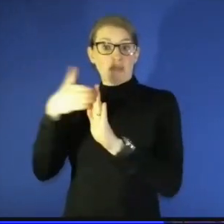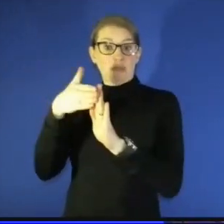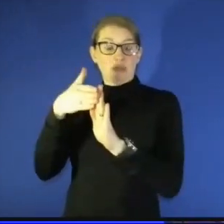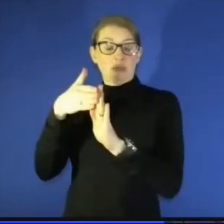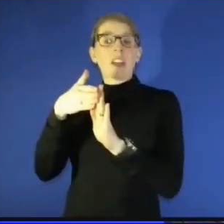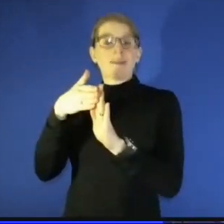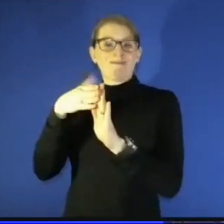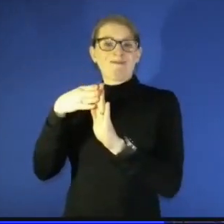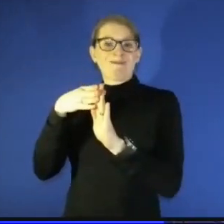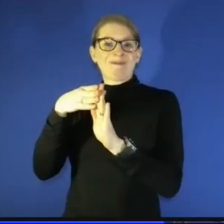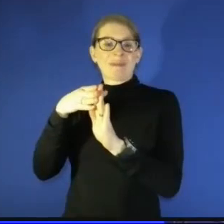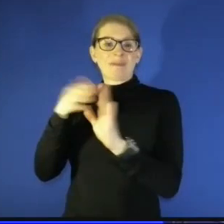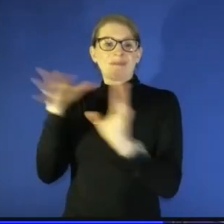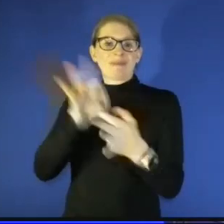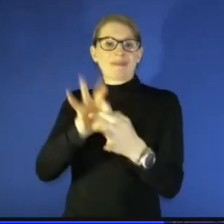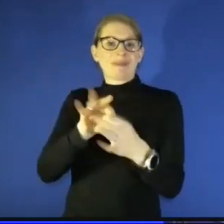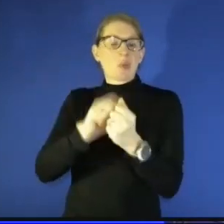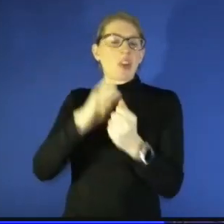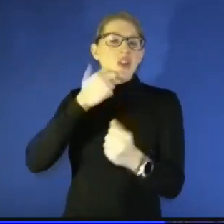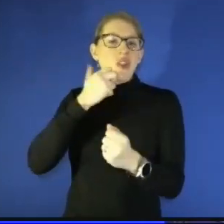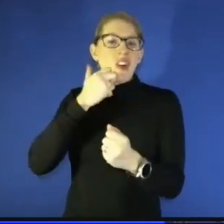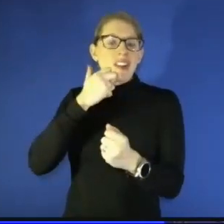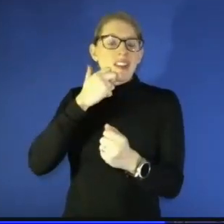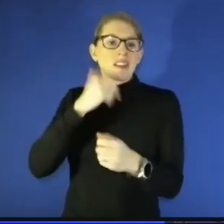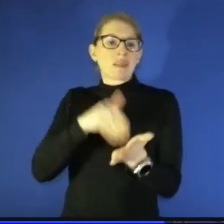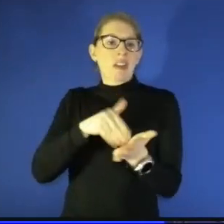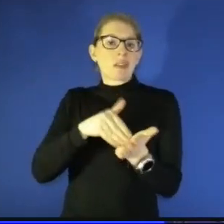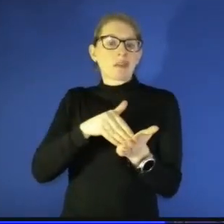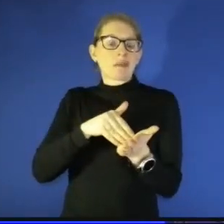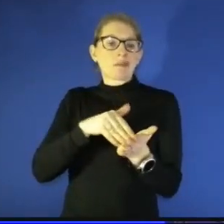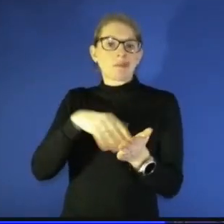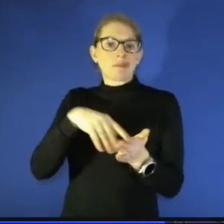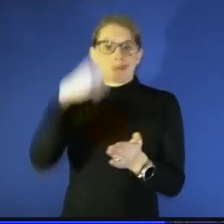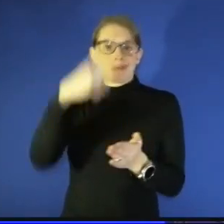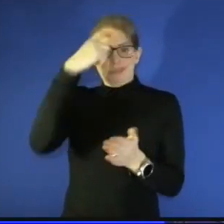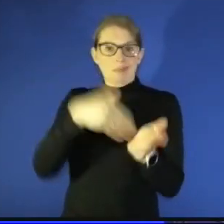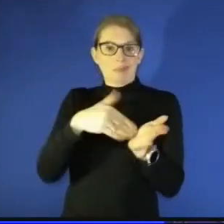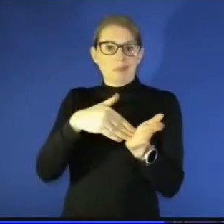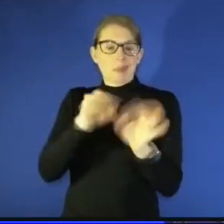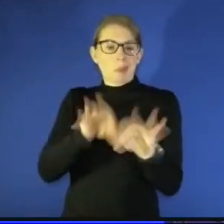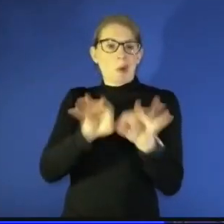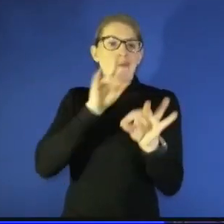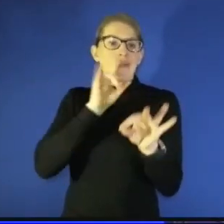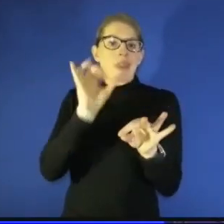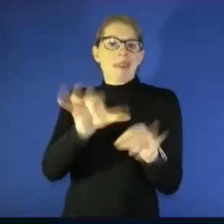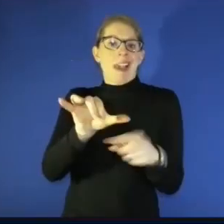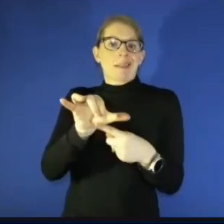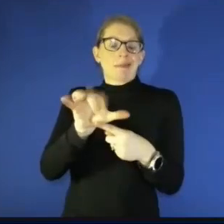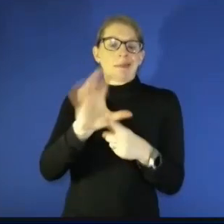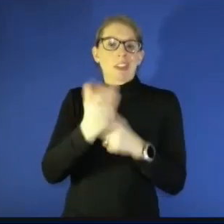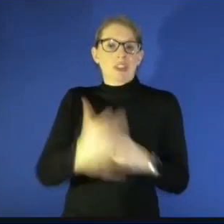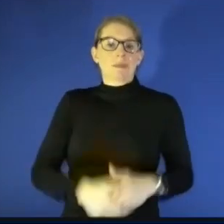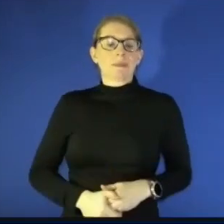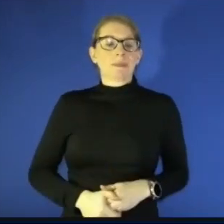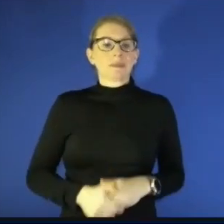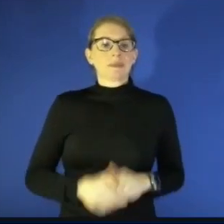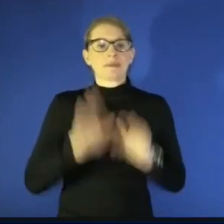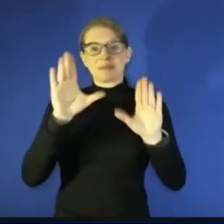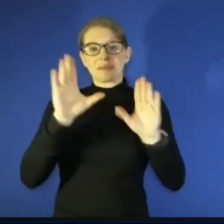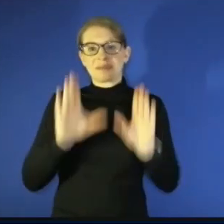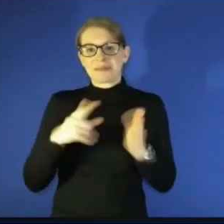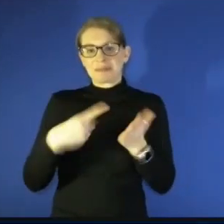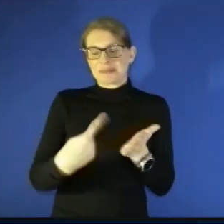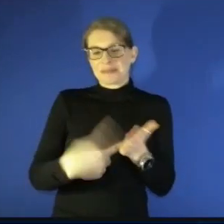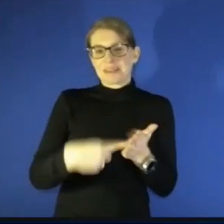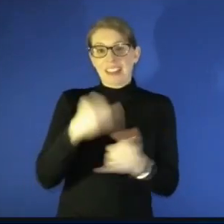well connect you with a neurologist who are the experts for that condition. All right. Great questions today. And great guests. So we're going to get some final